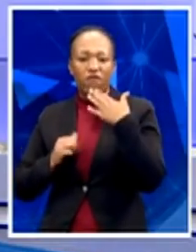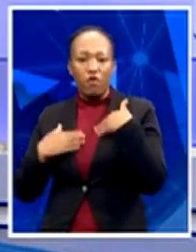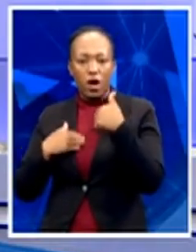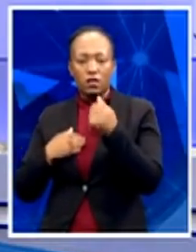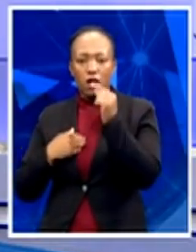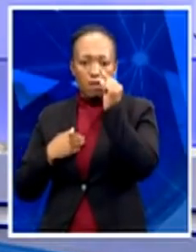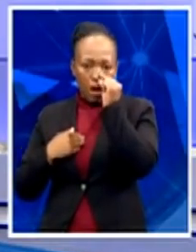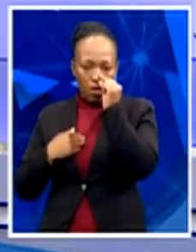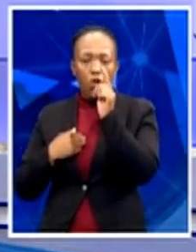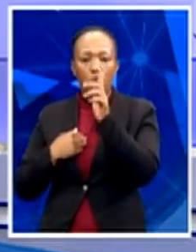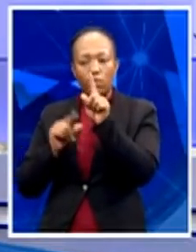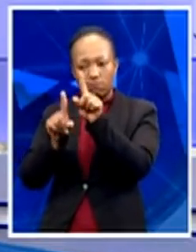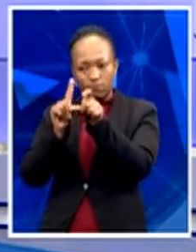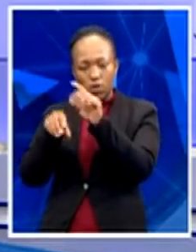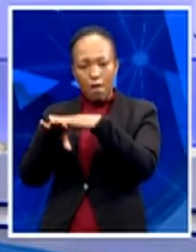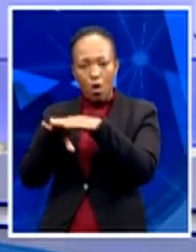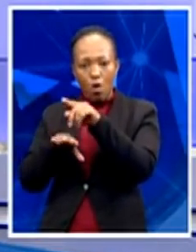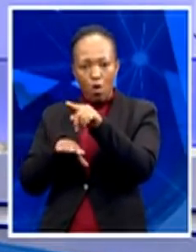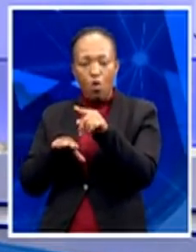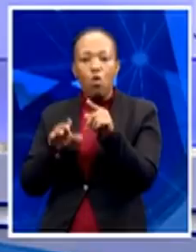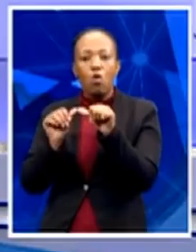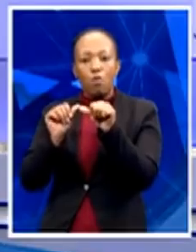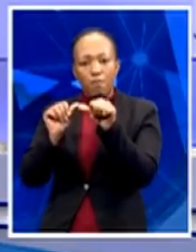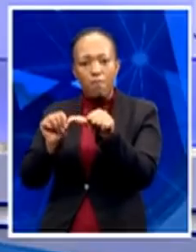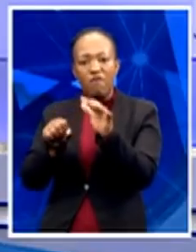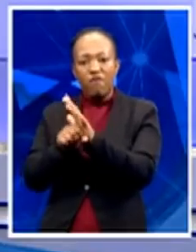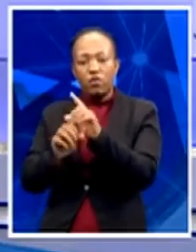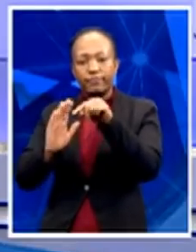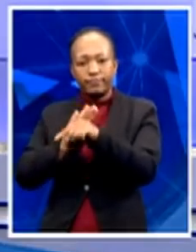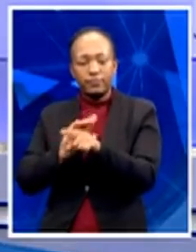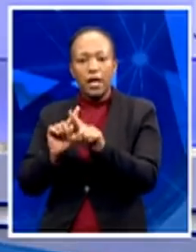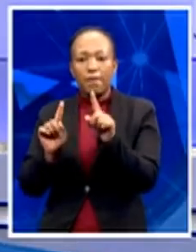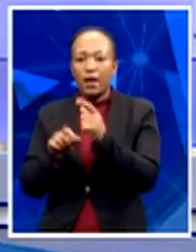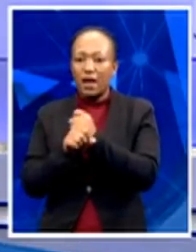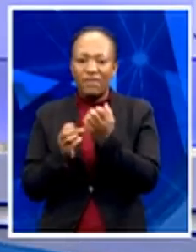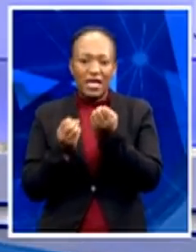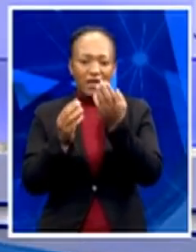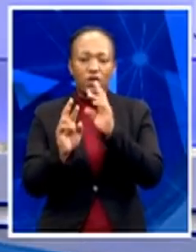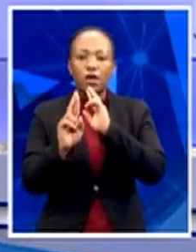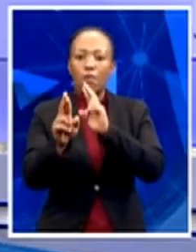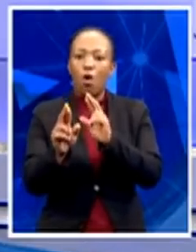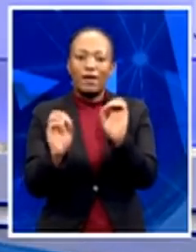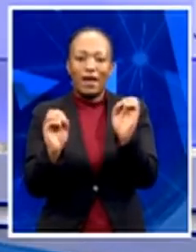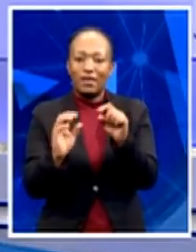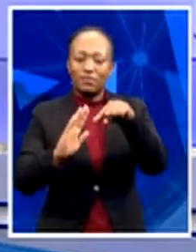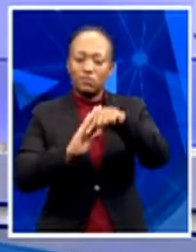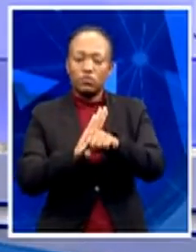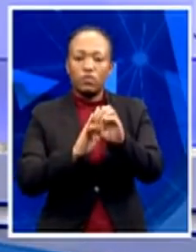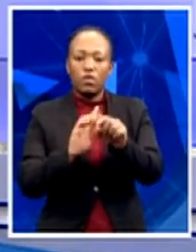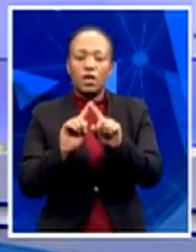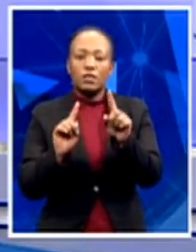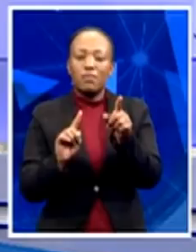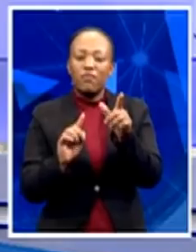as more detail was not given in terms of this report and the status quo of the